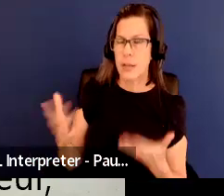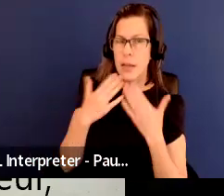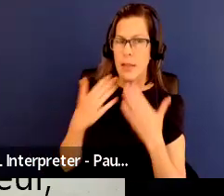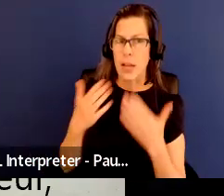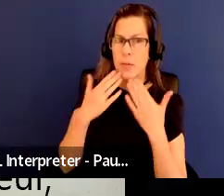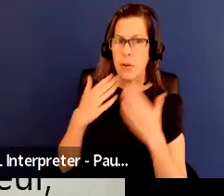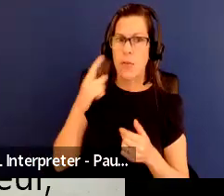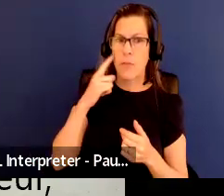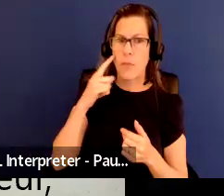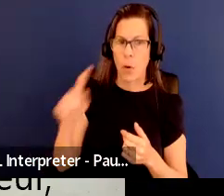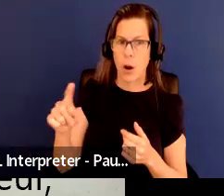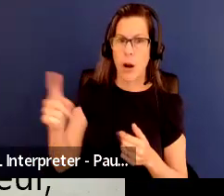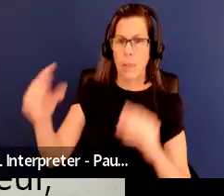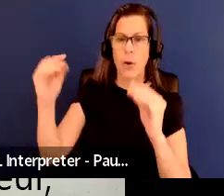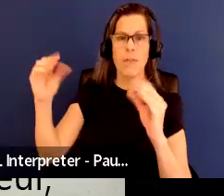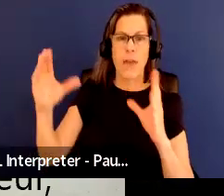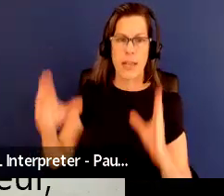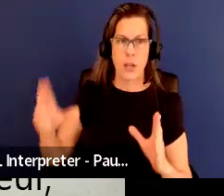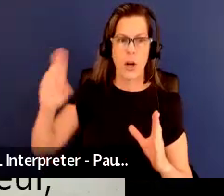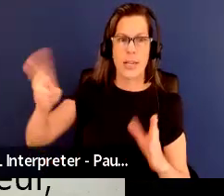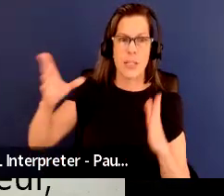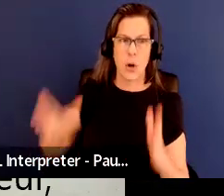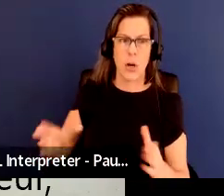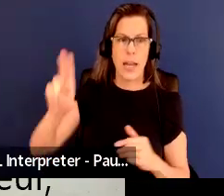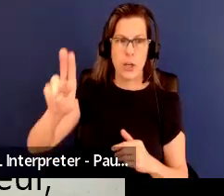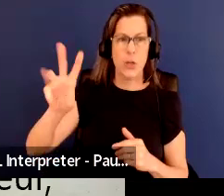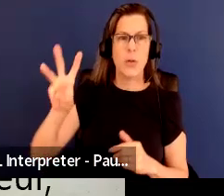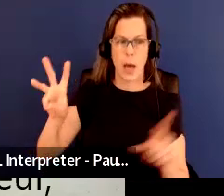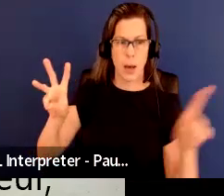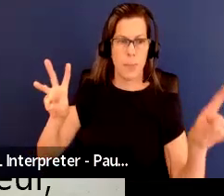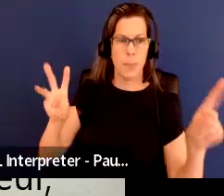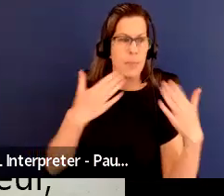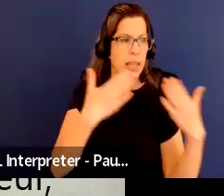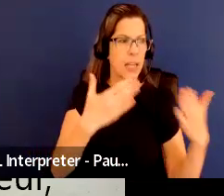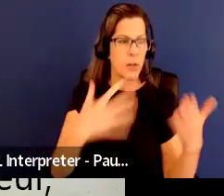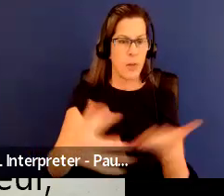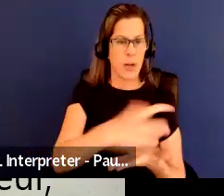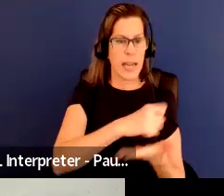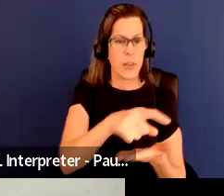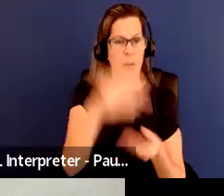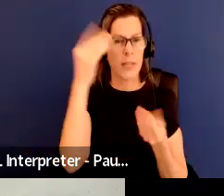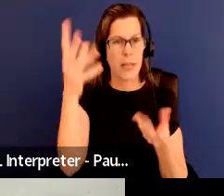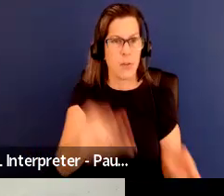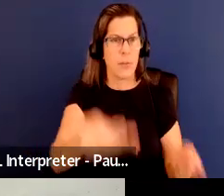Erasmo Gamboa, who is a professor, historian at University of Washington, who gathered this information.